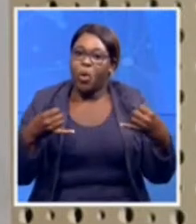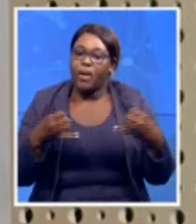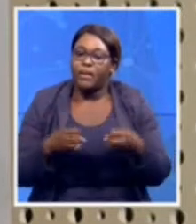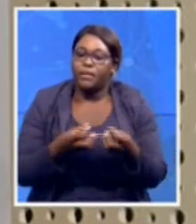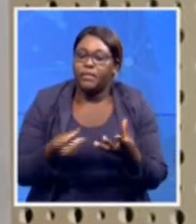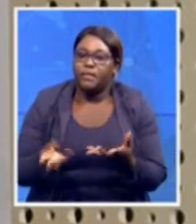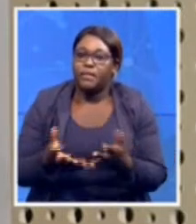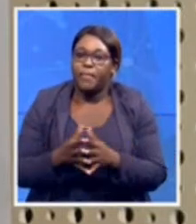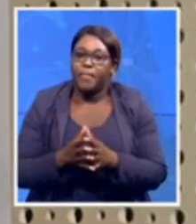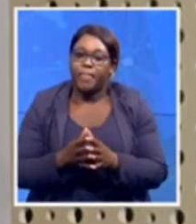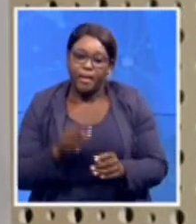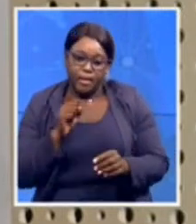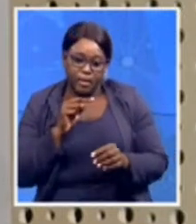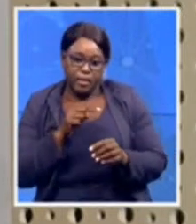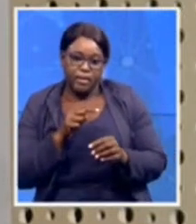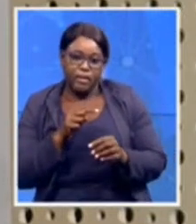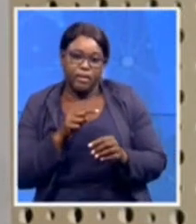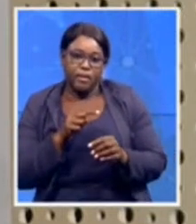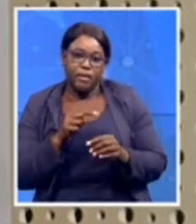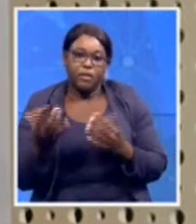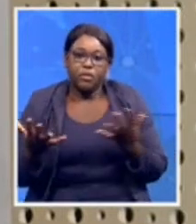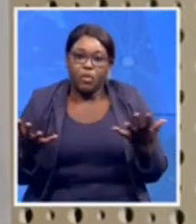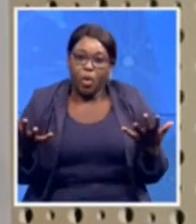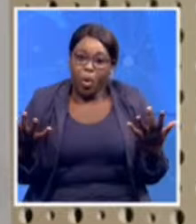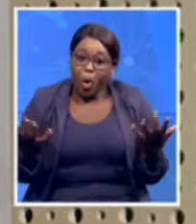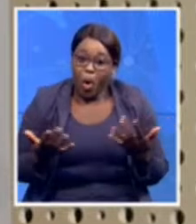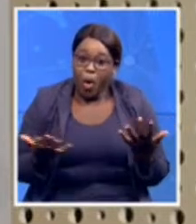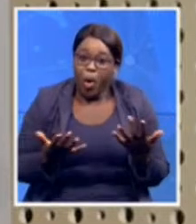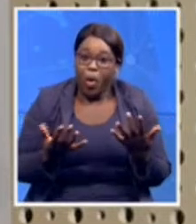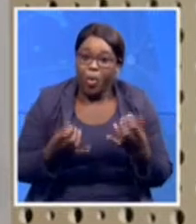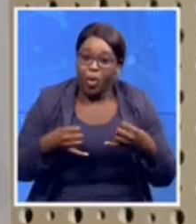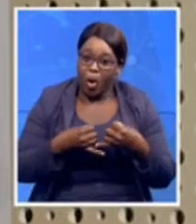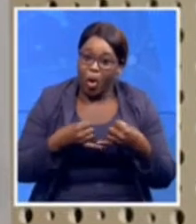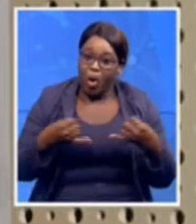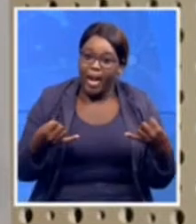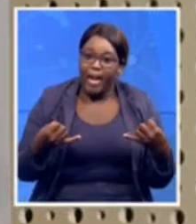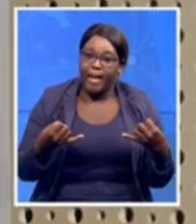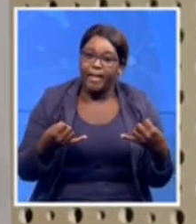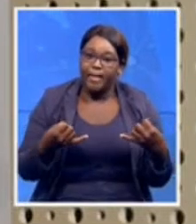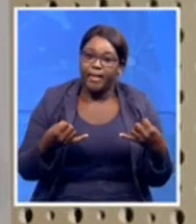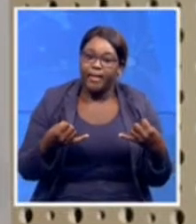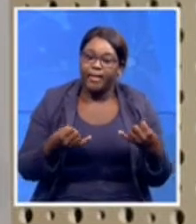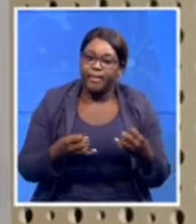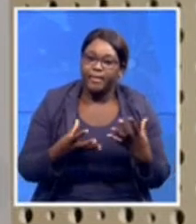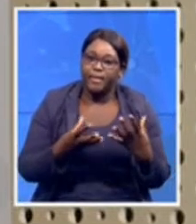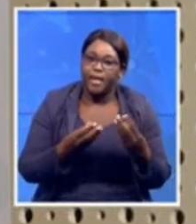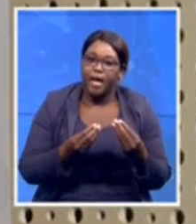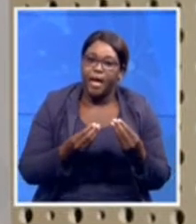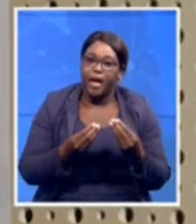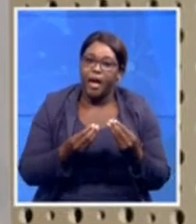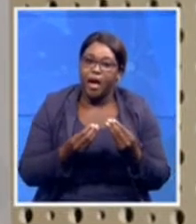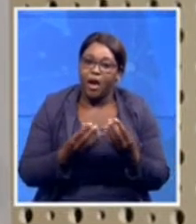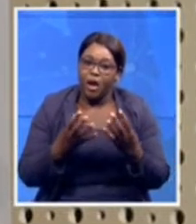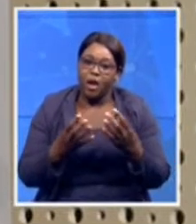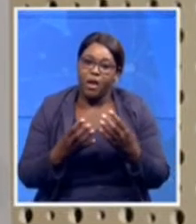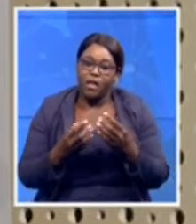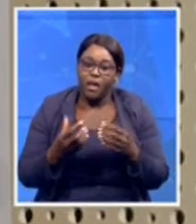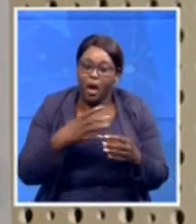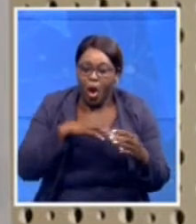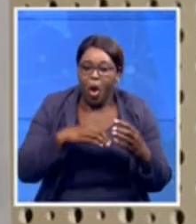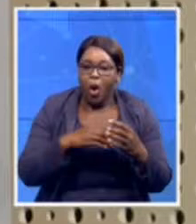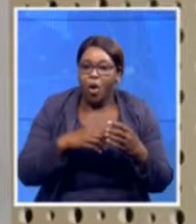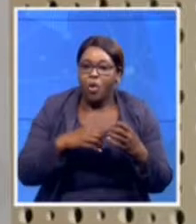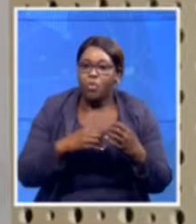online distributors undertake their own process of classification, however, using the